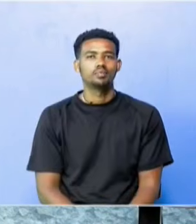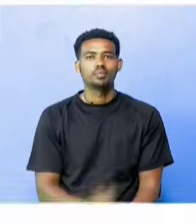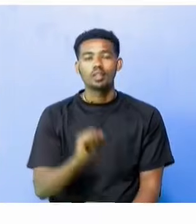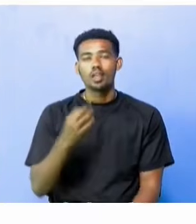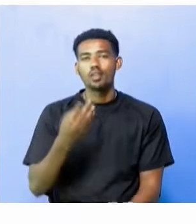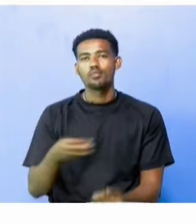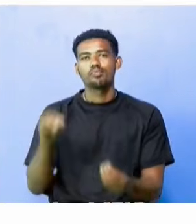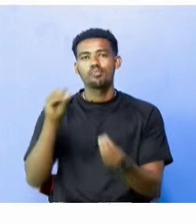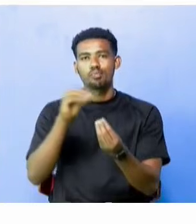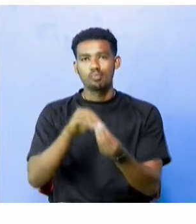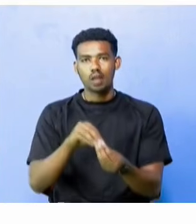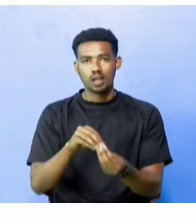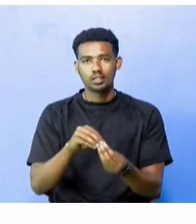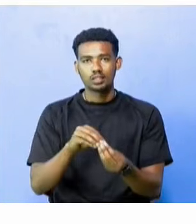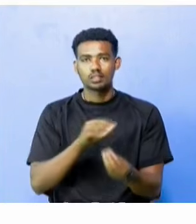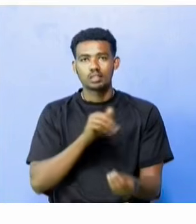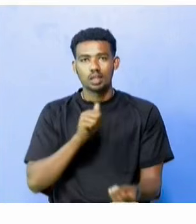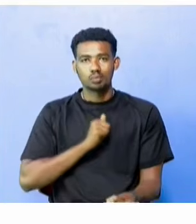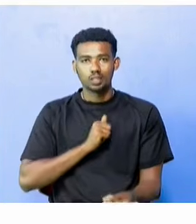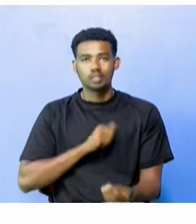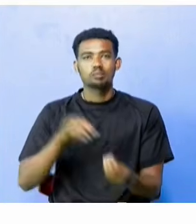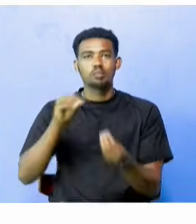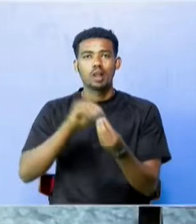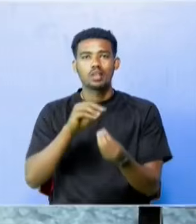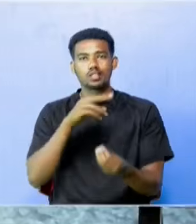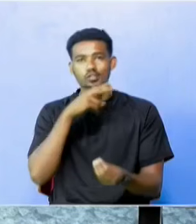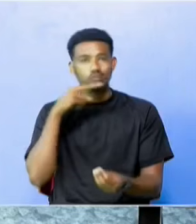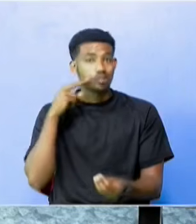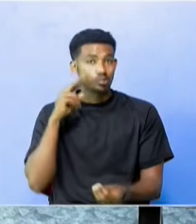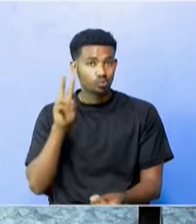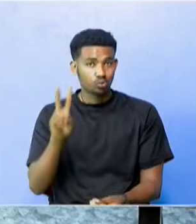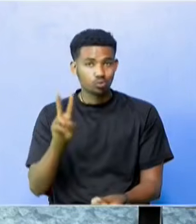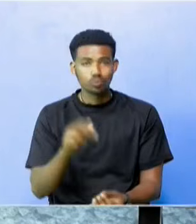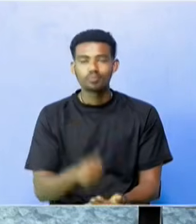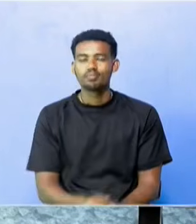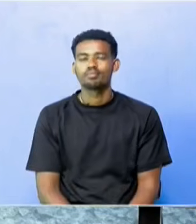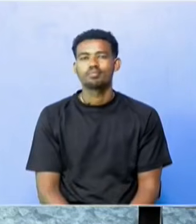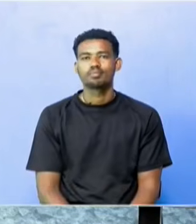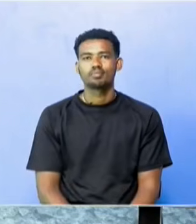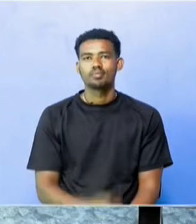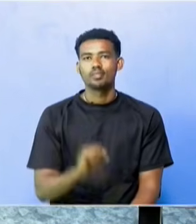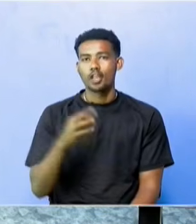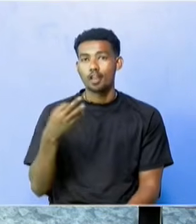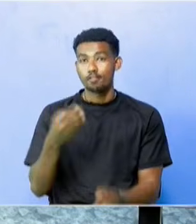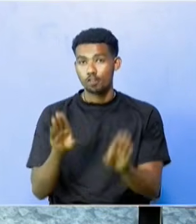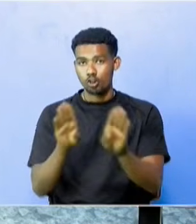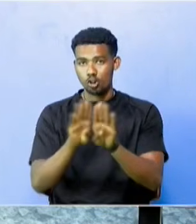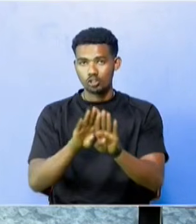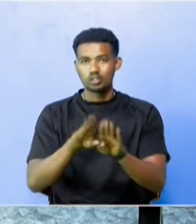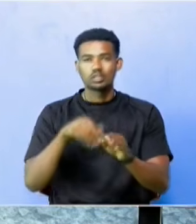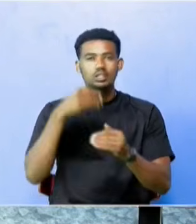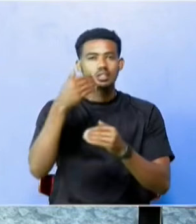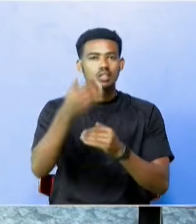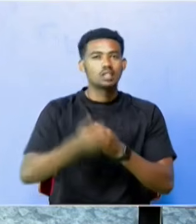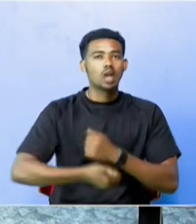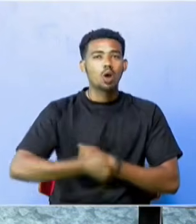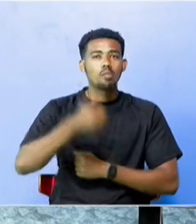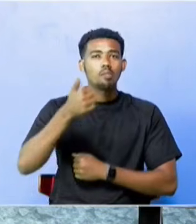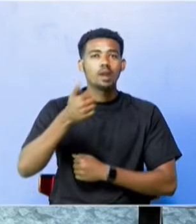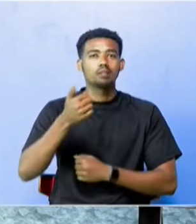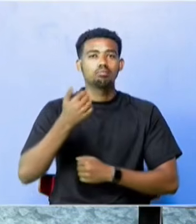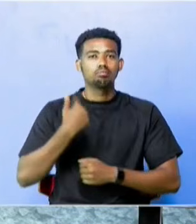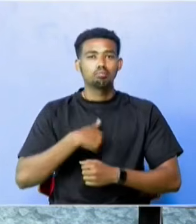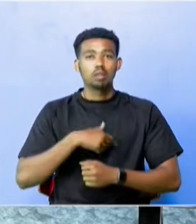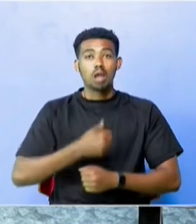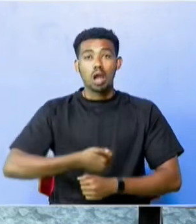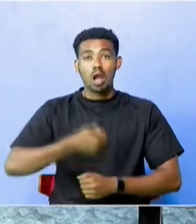subject plus verb 2, this is our if clause. Then, our main clause becomes what? Let's